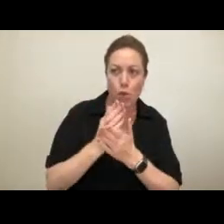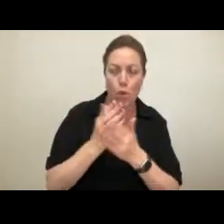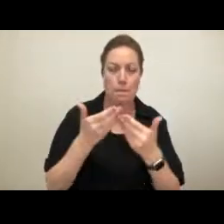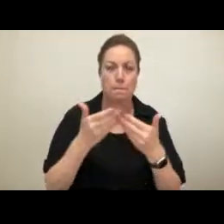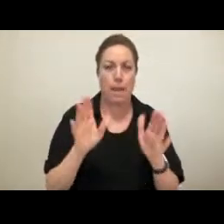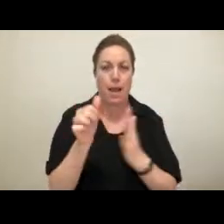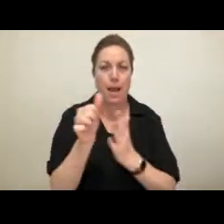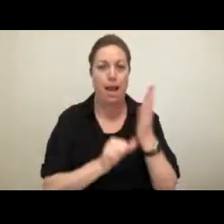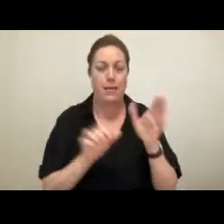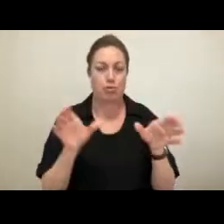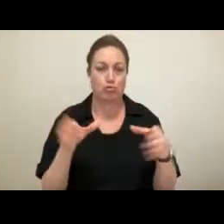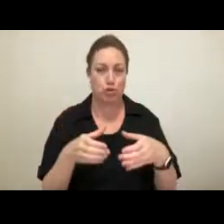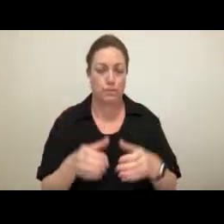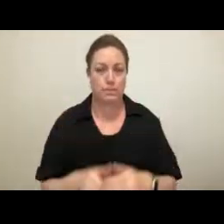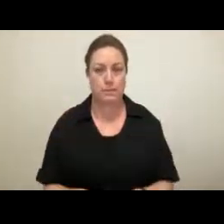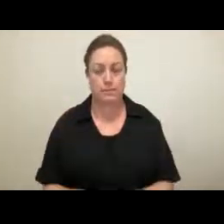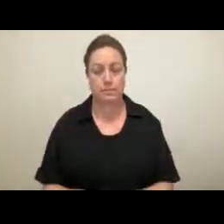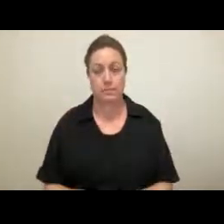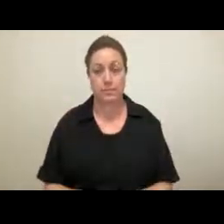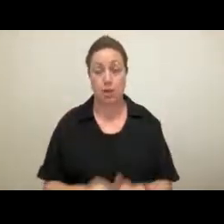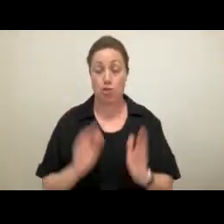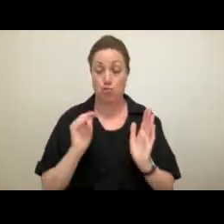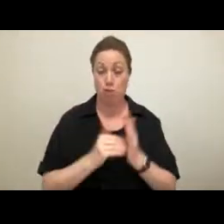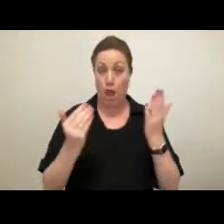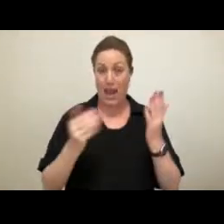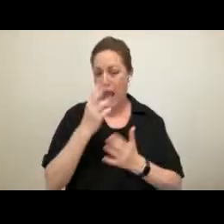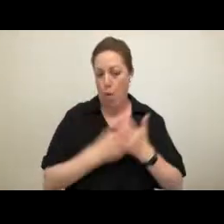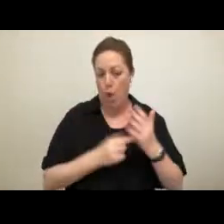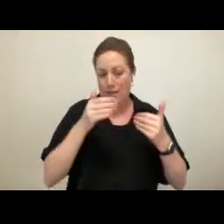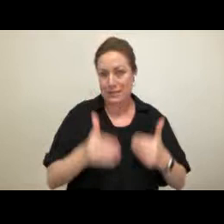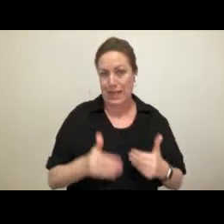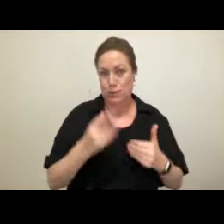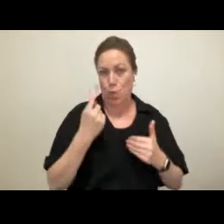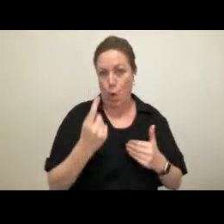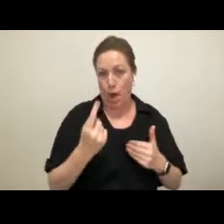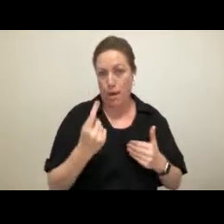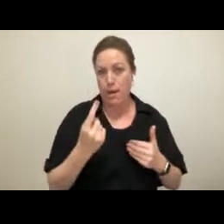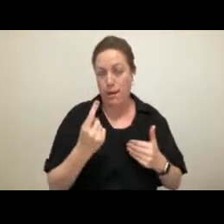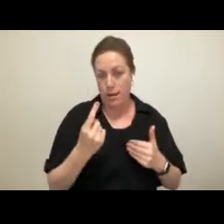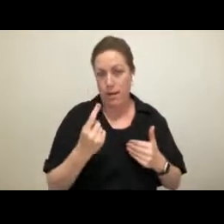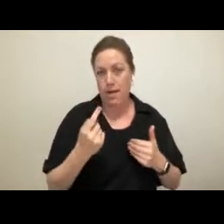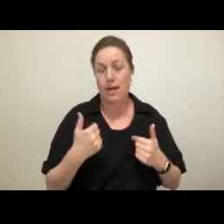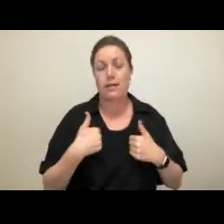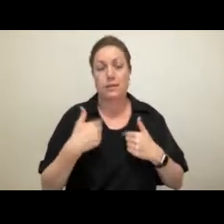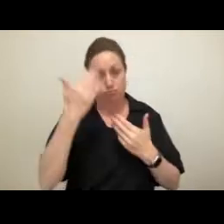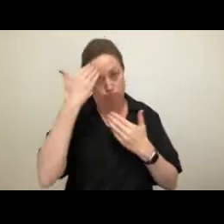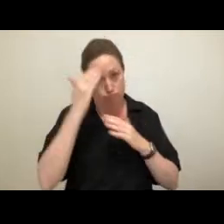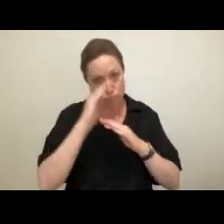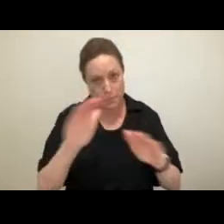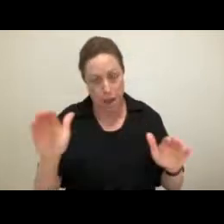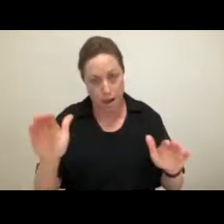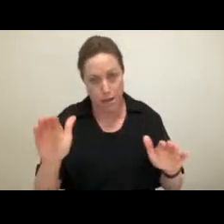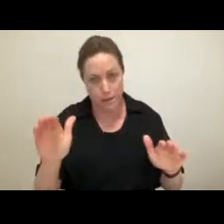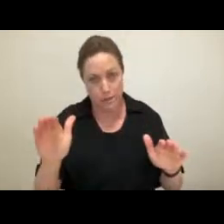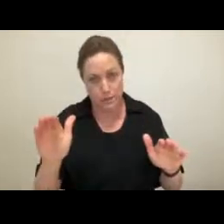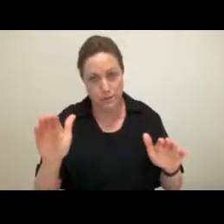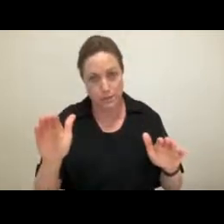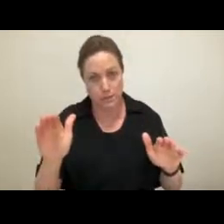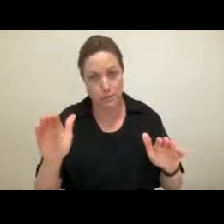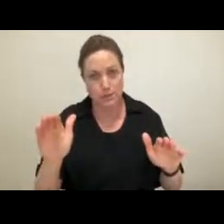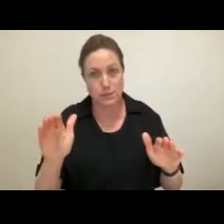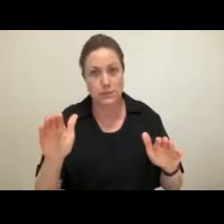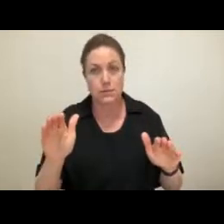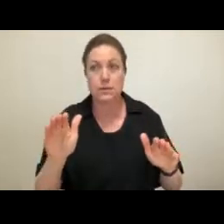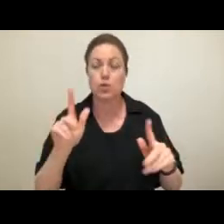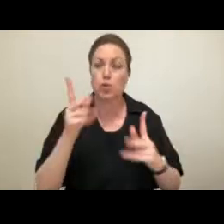just at stage one today, and reminder that we're inviting you to submit